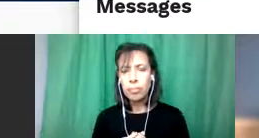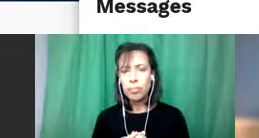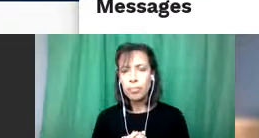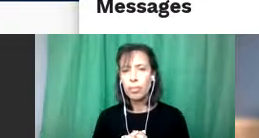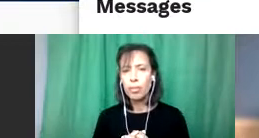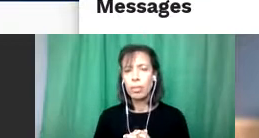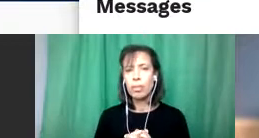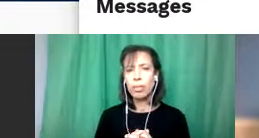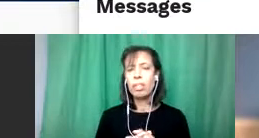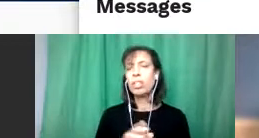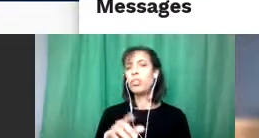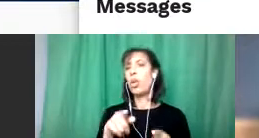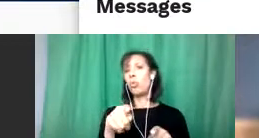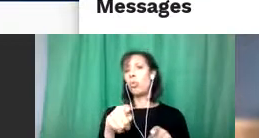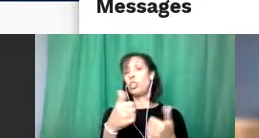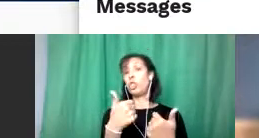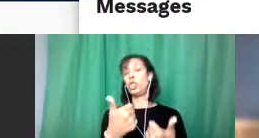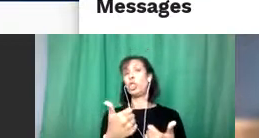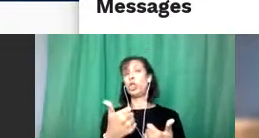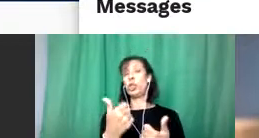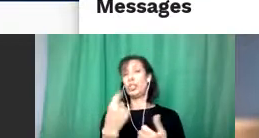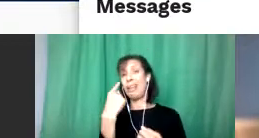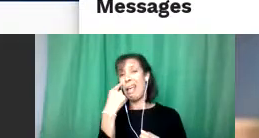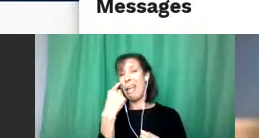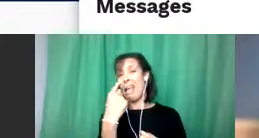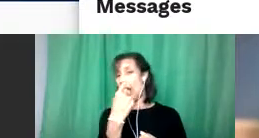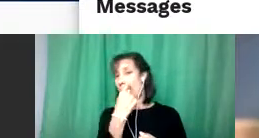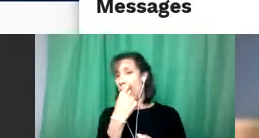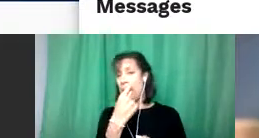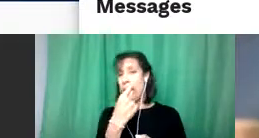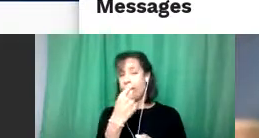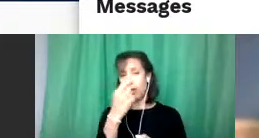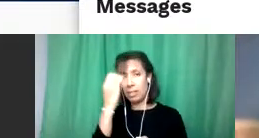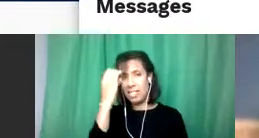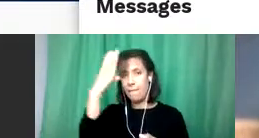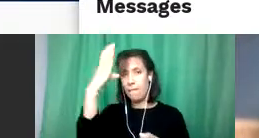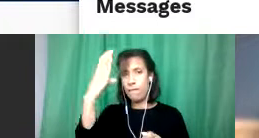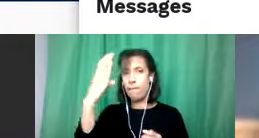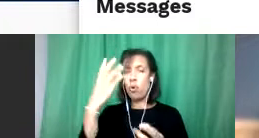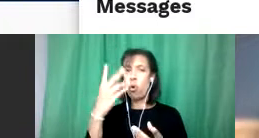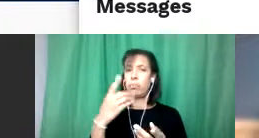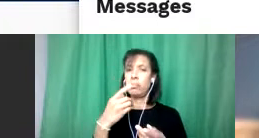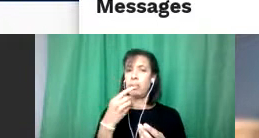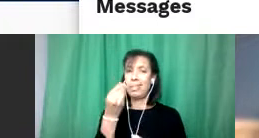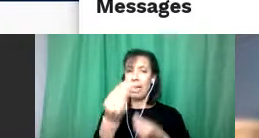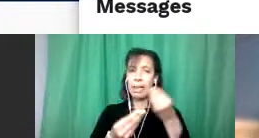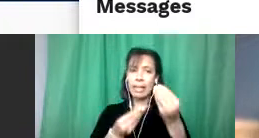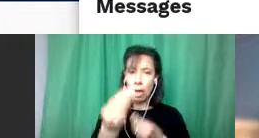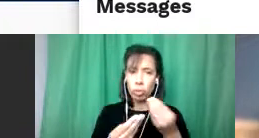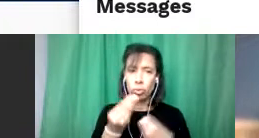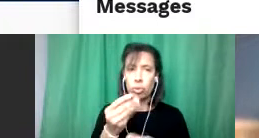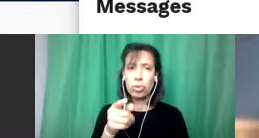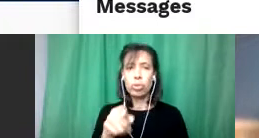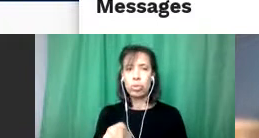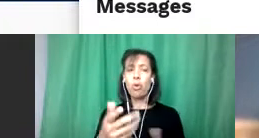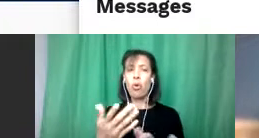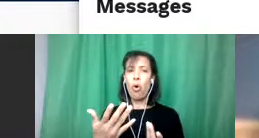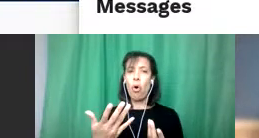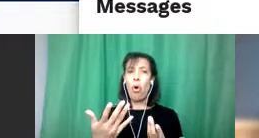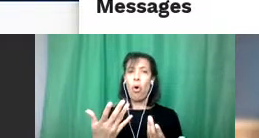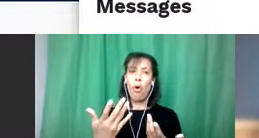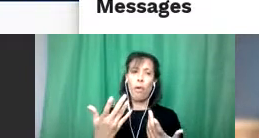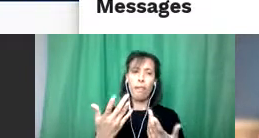evidence-informed account of what the purpose of assessment in higher education is. Higher education is where you are now. So Bowd is